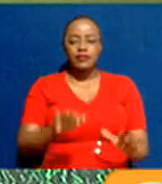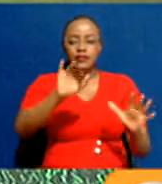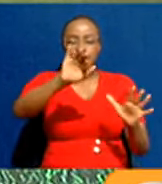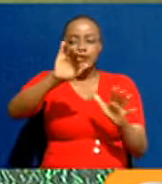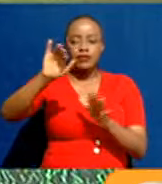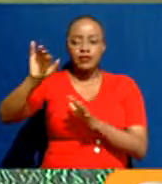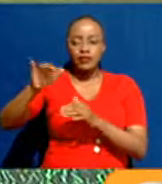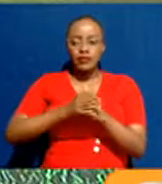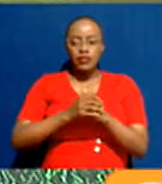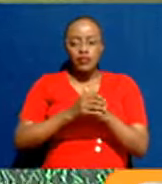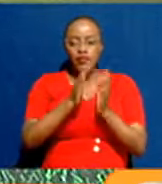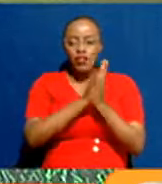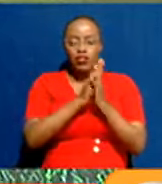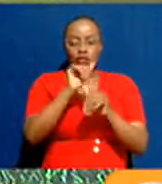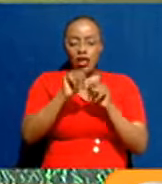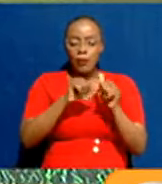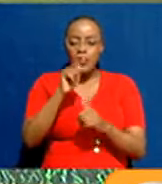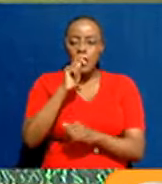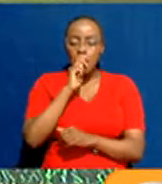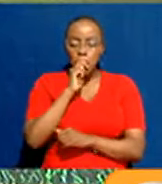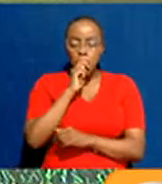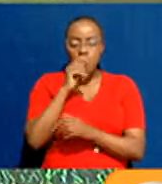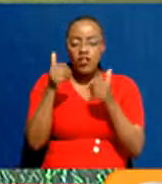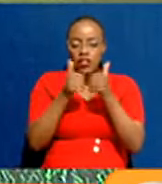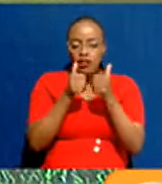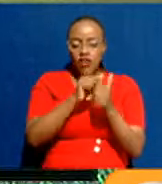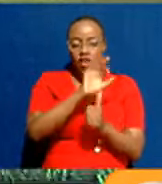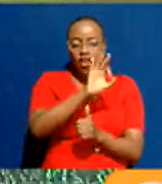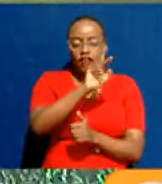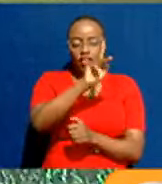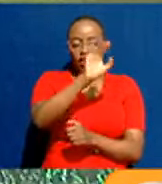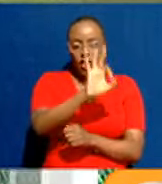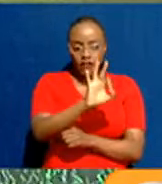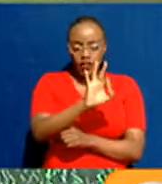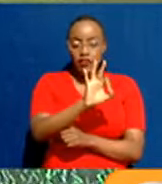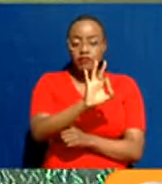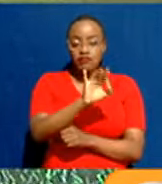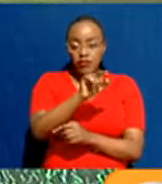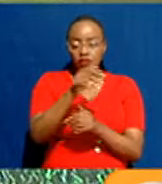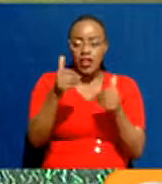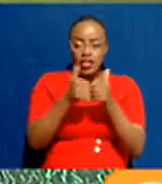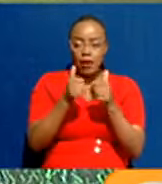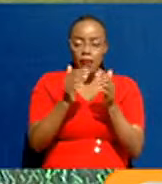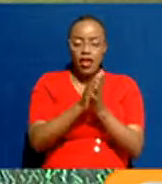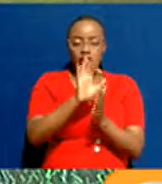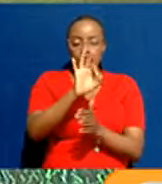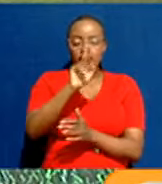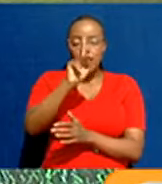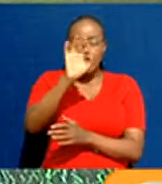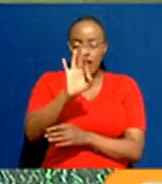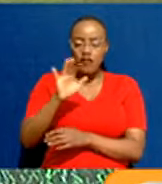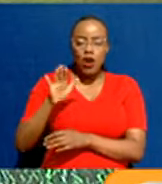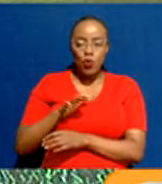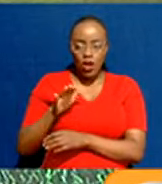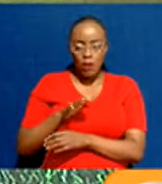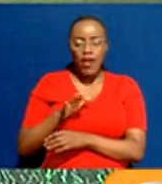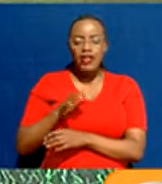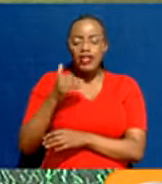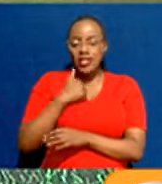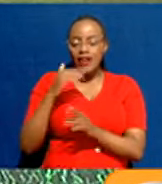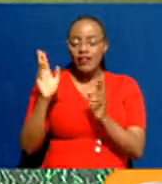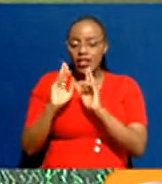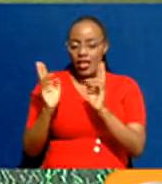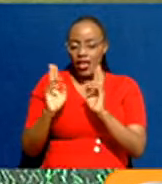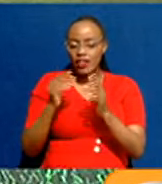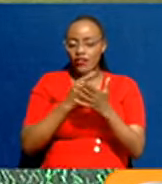All right, now, story about referees. Yeah, match officials in the FKF Premier League and the FKF Women's Premier League are now ready